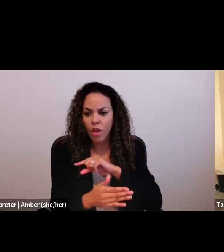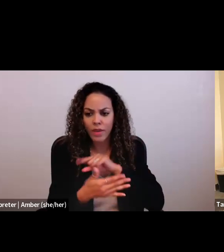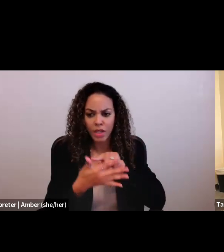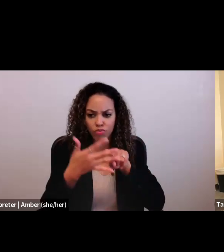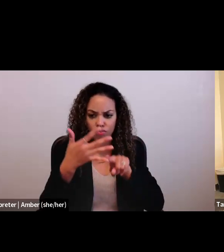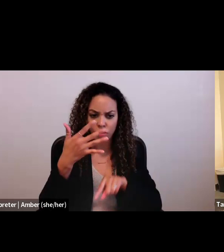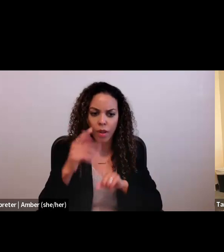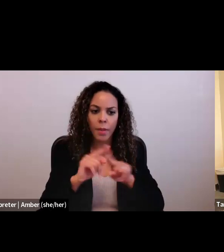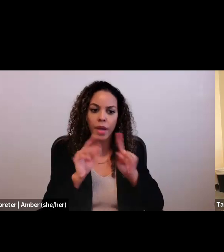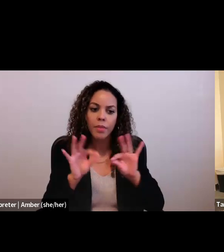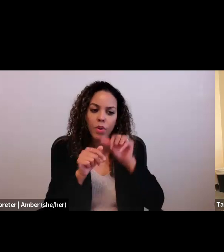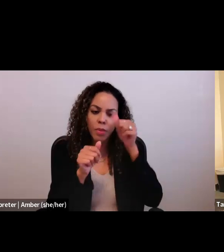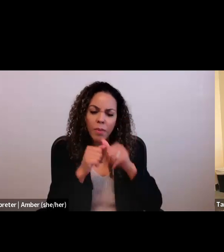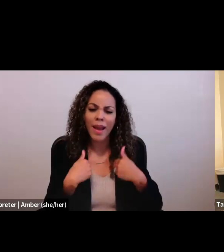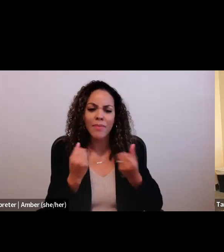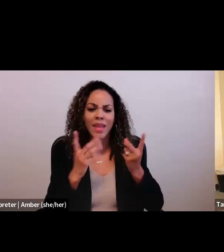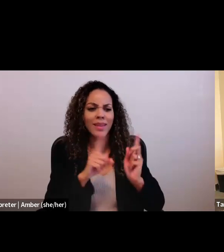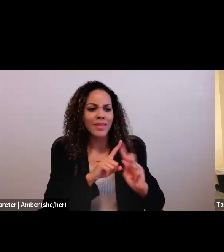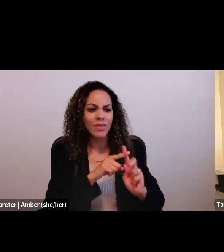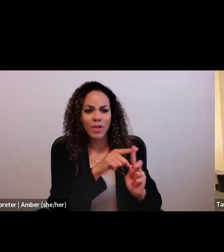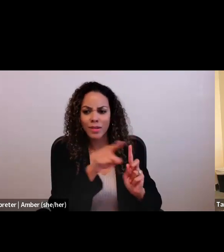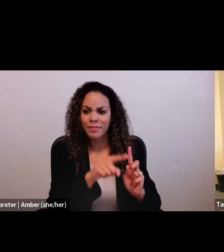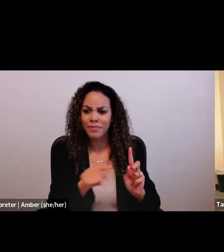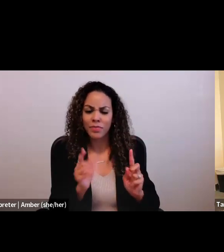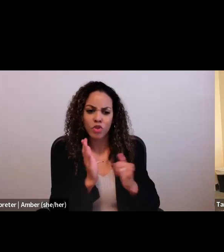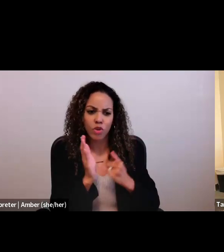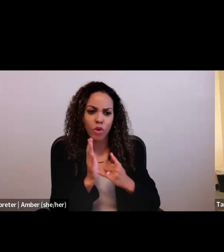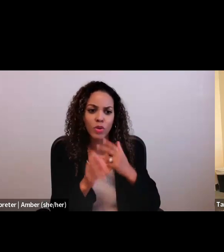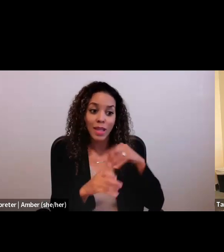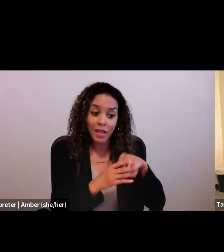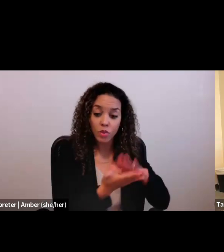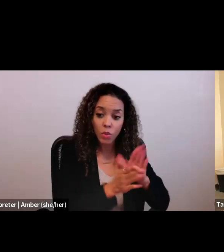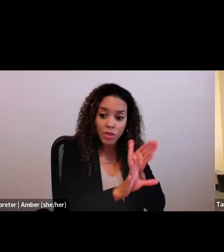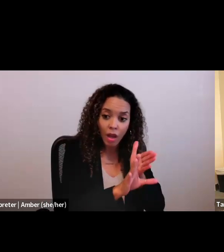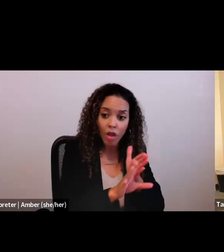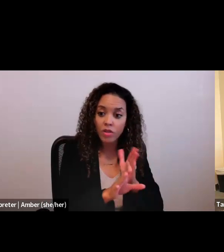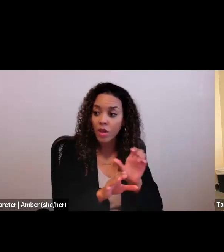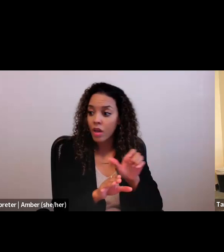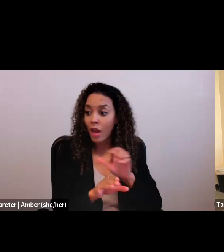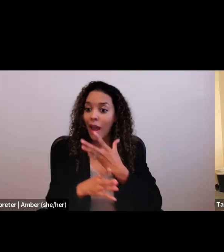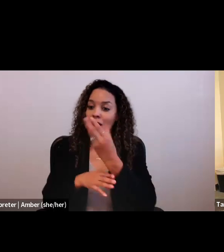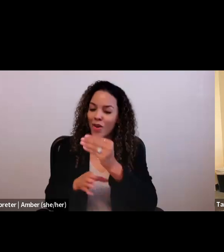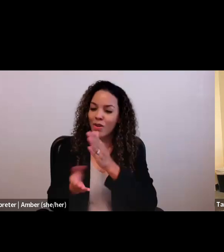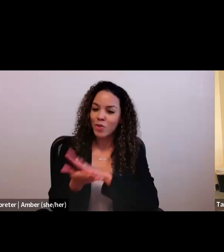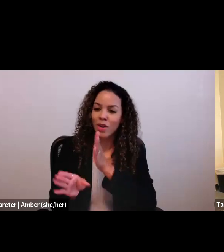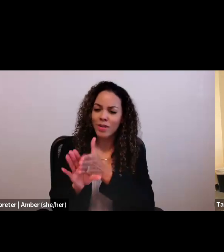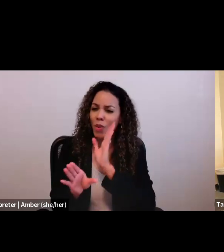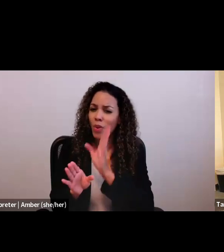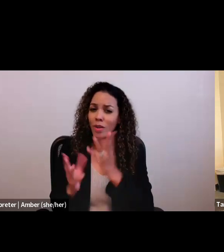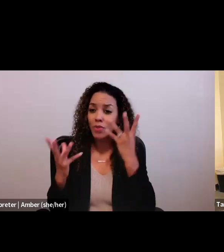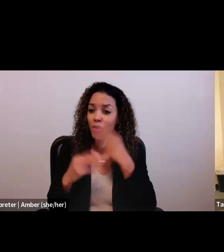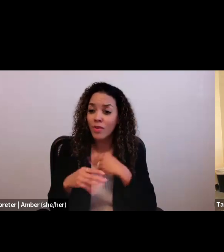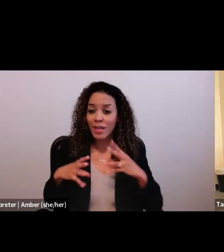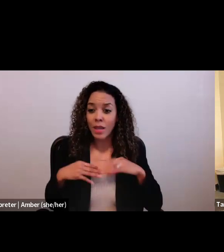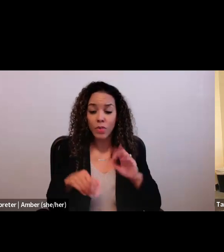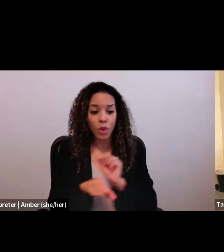also remembering that there are a number of journals within school psychology and beyond school psychology that would beautifully display your work just the way it